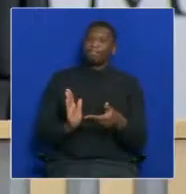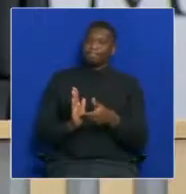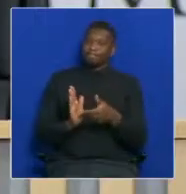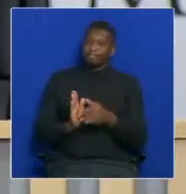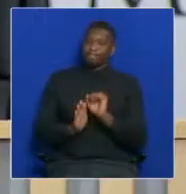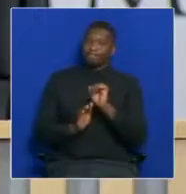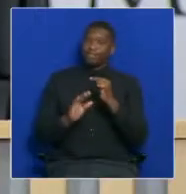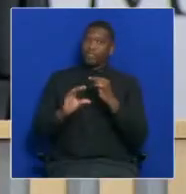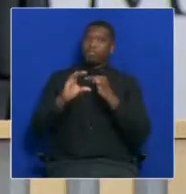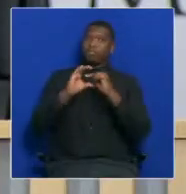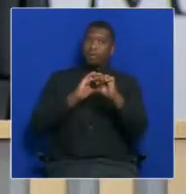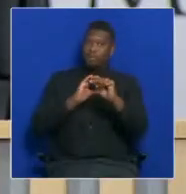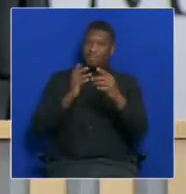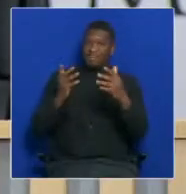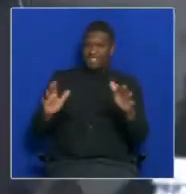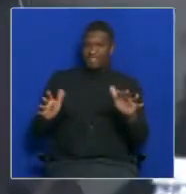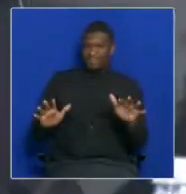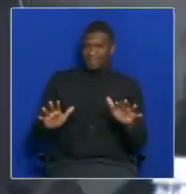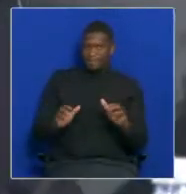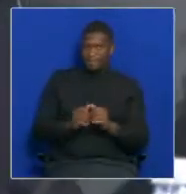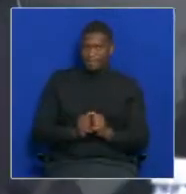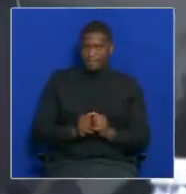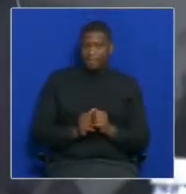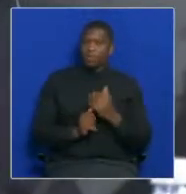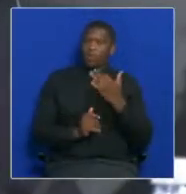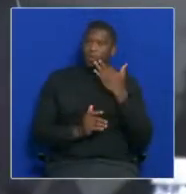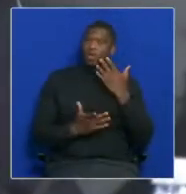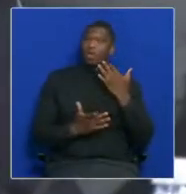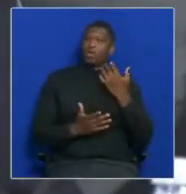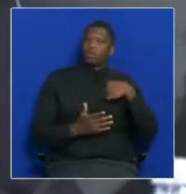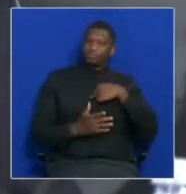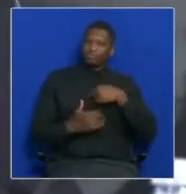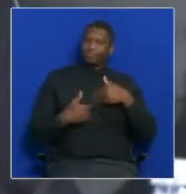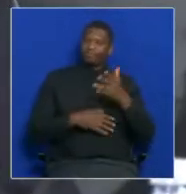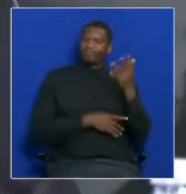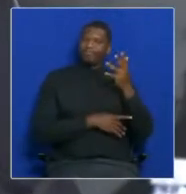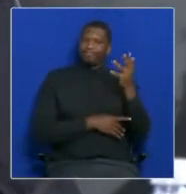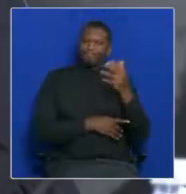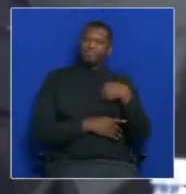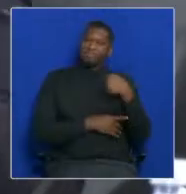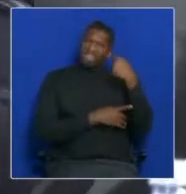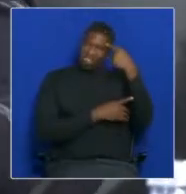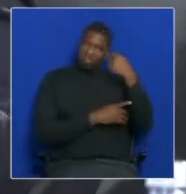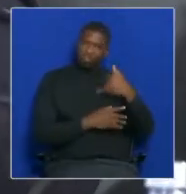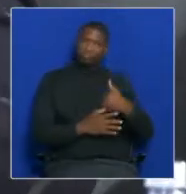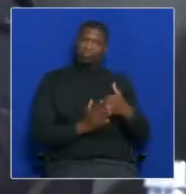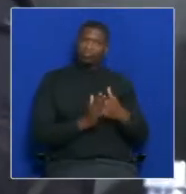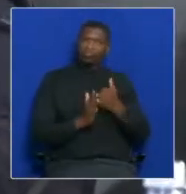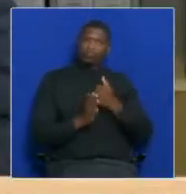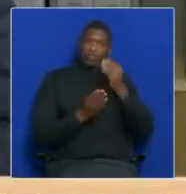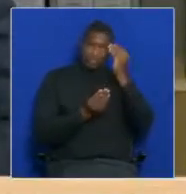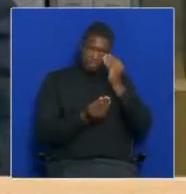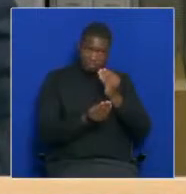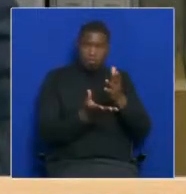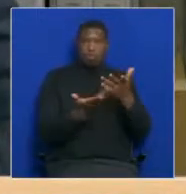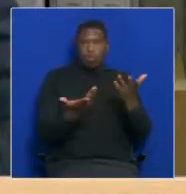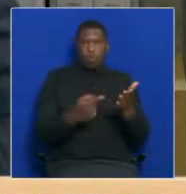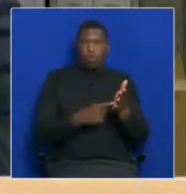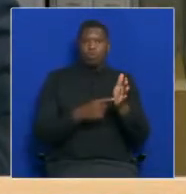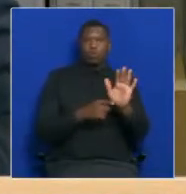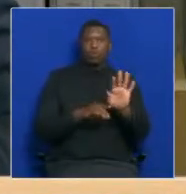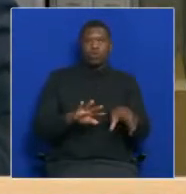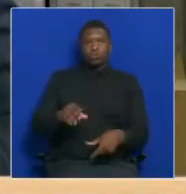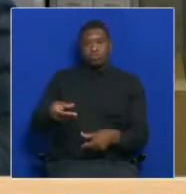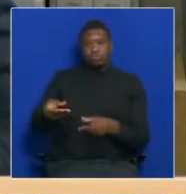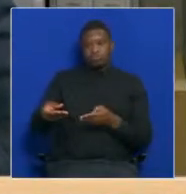emails at some point during the testimony, so I just thought to provide everyone with it. But it's not for